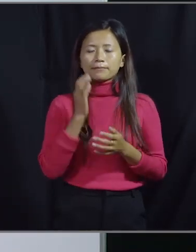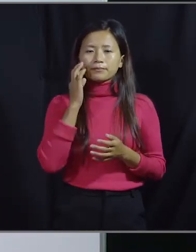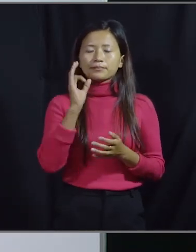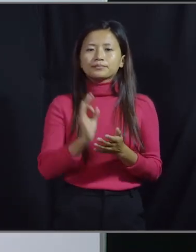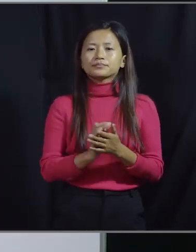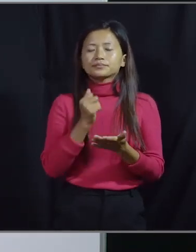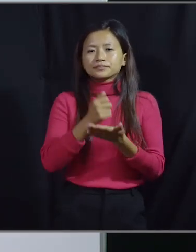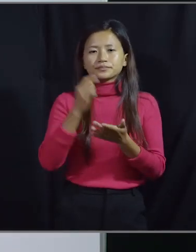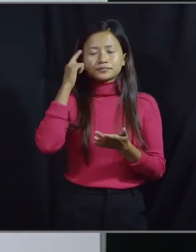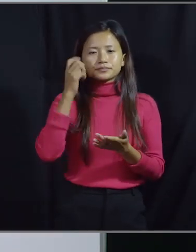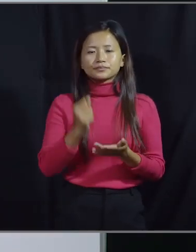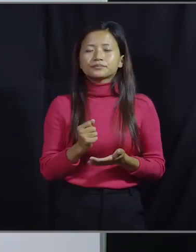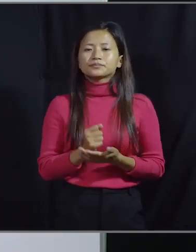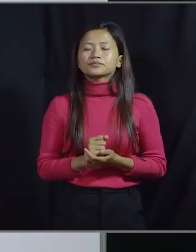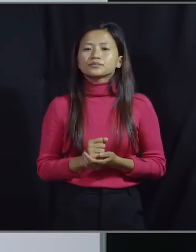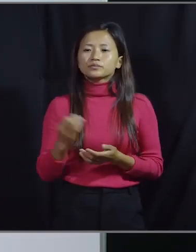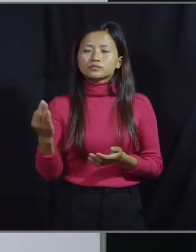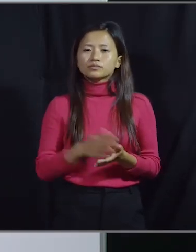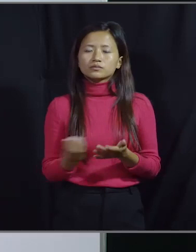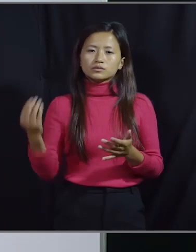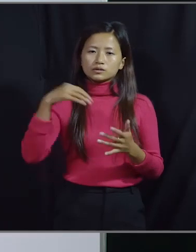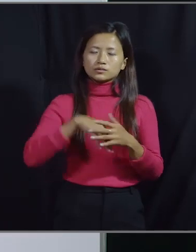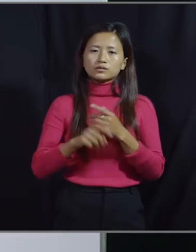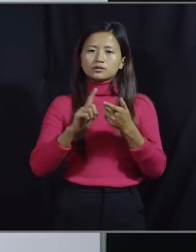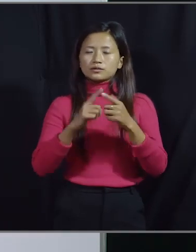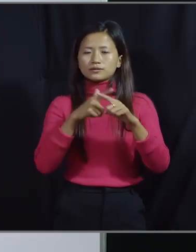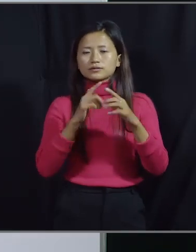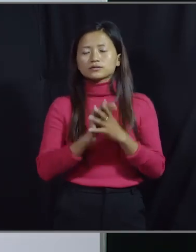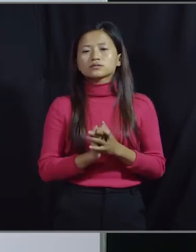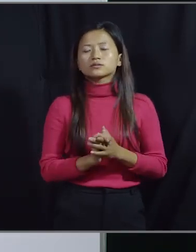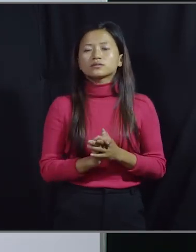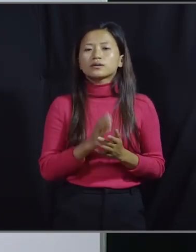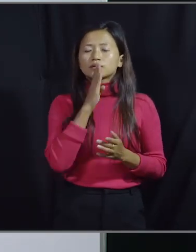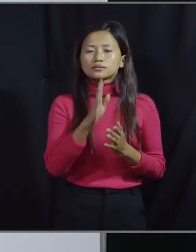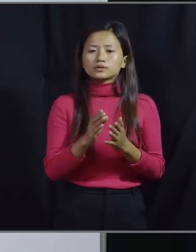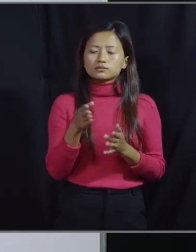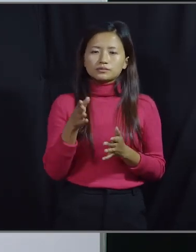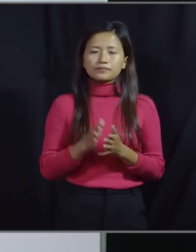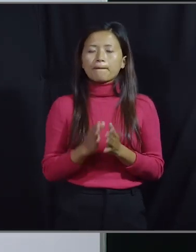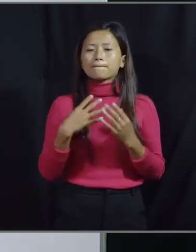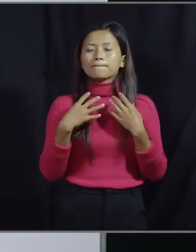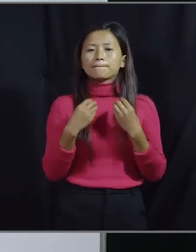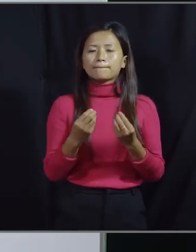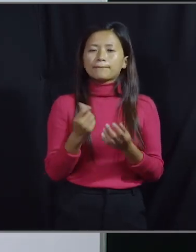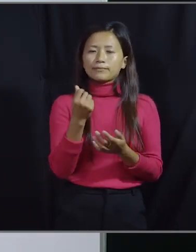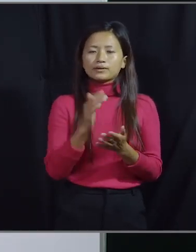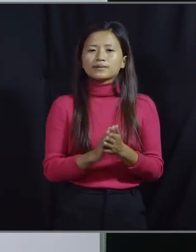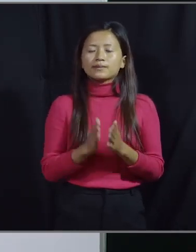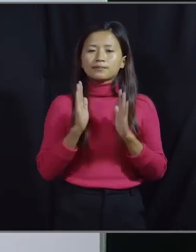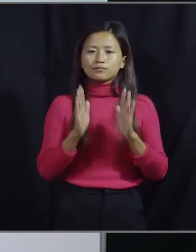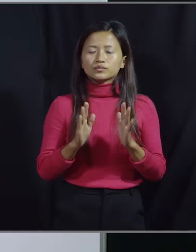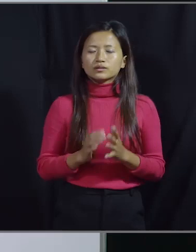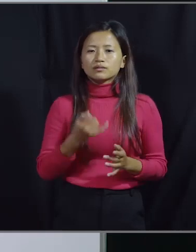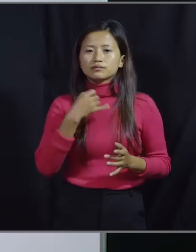remember that new partner comes into existence not because he has money, but he has certain